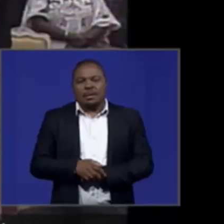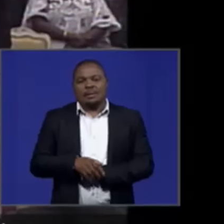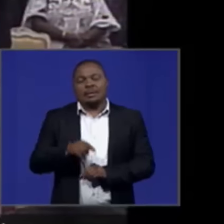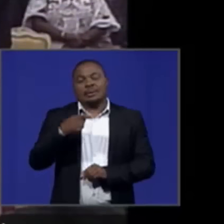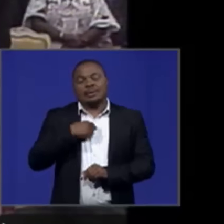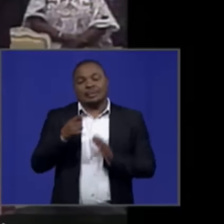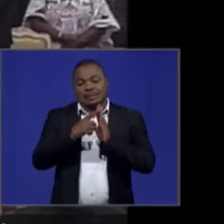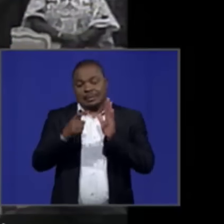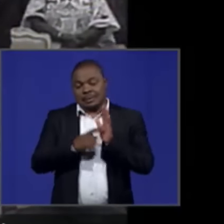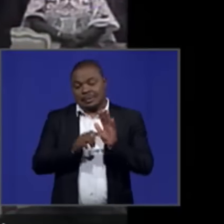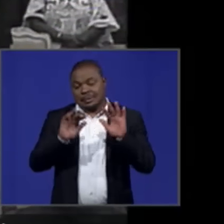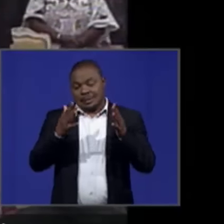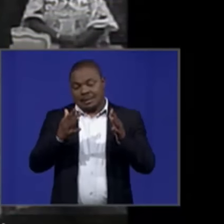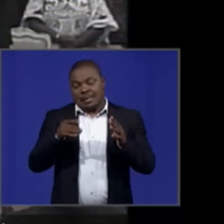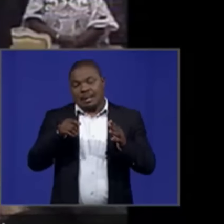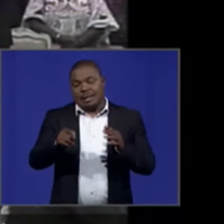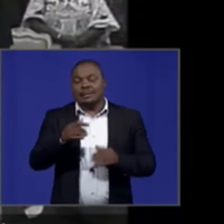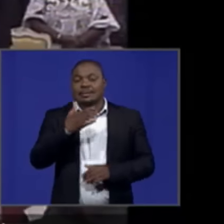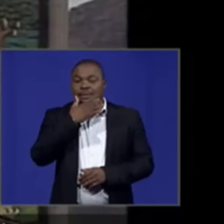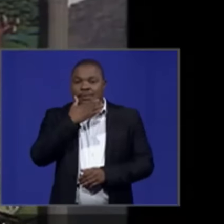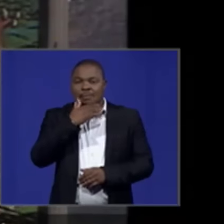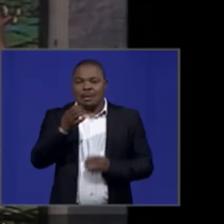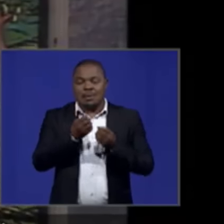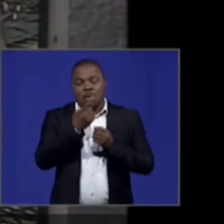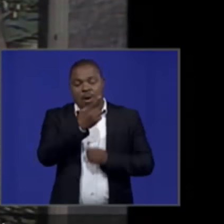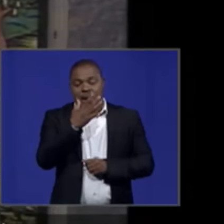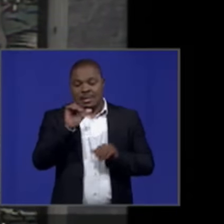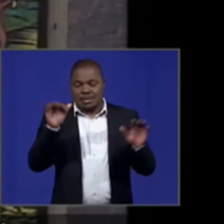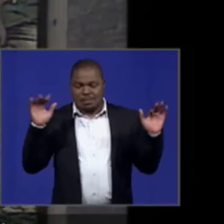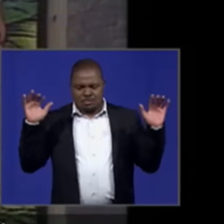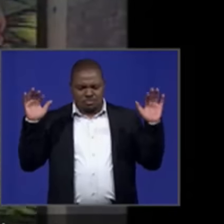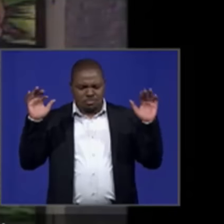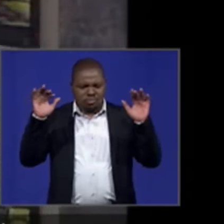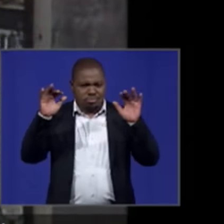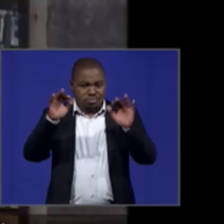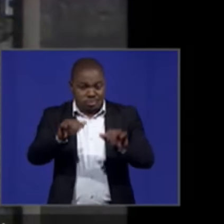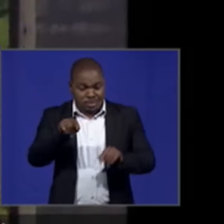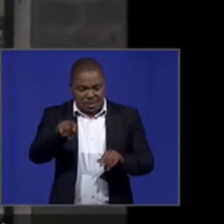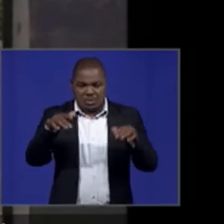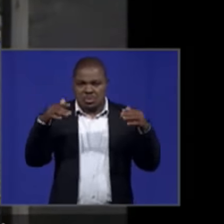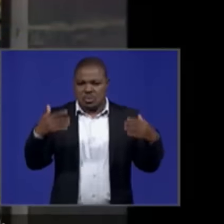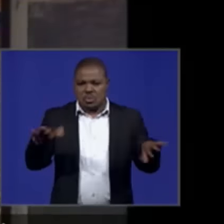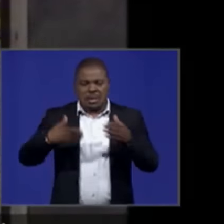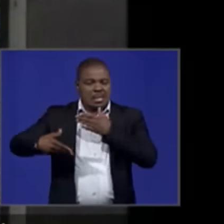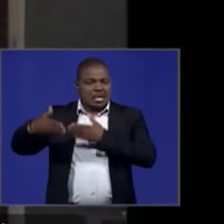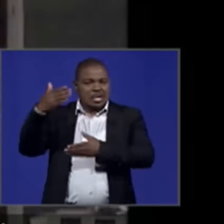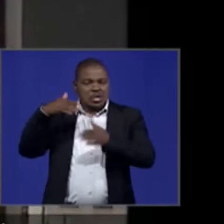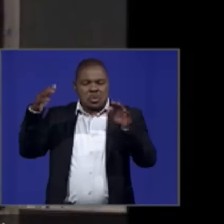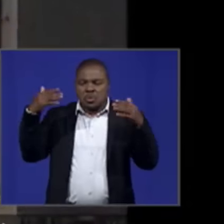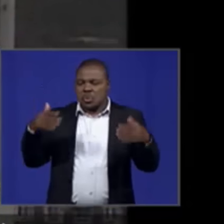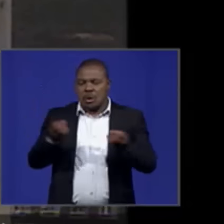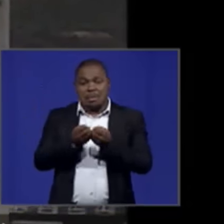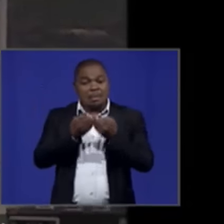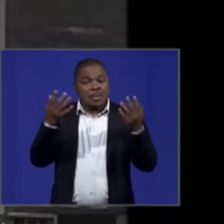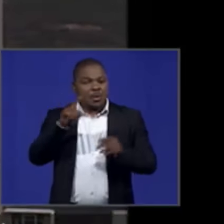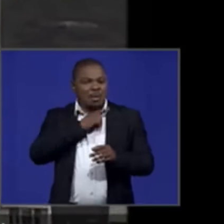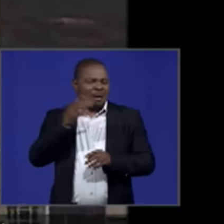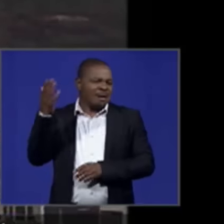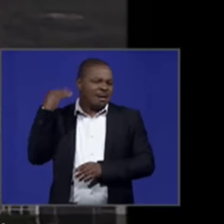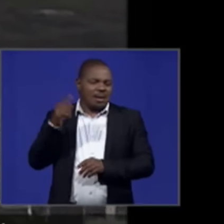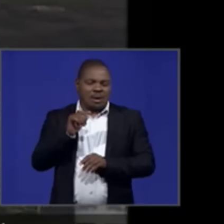ka 1996 ba le bantsi ba ne ba kokwana kwa Sharpeville lefelo le le humileng ka history morago ga matlhotlhapelo